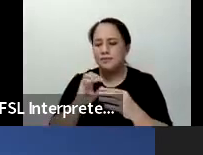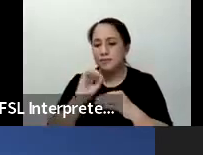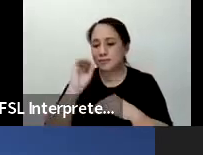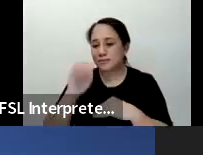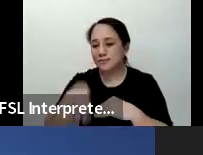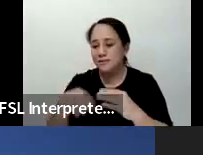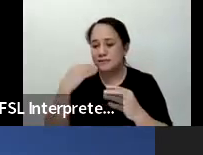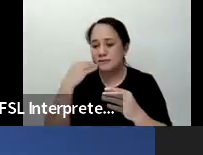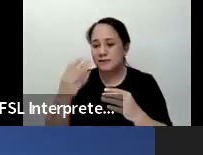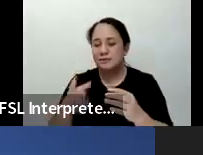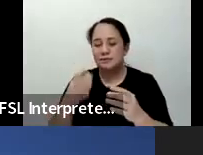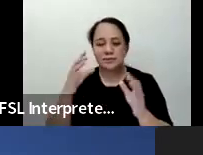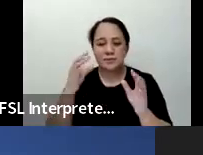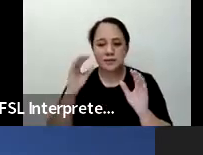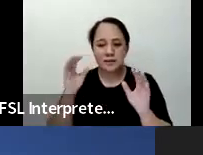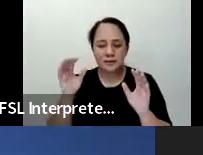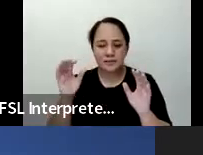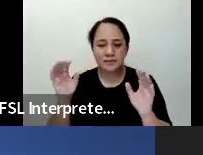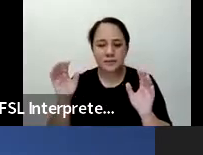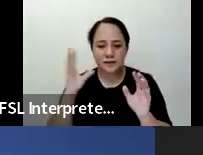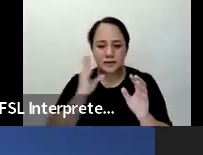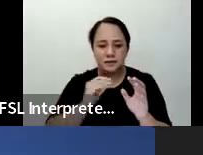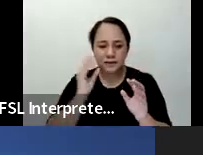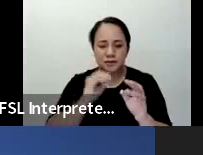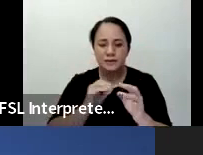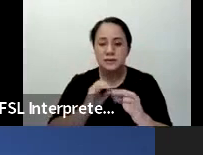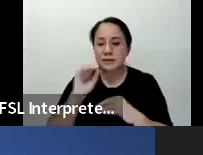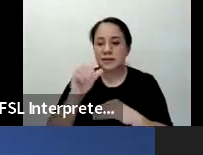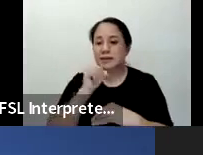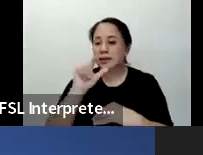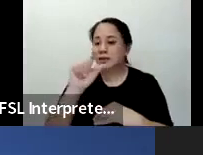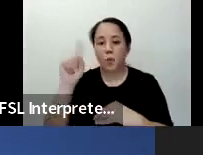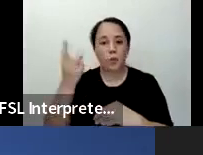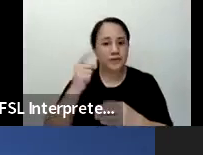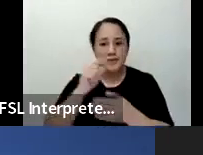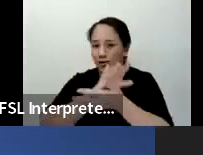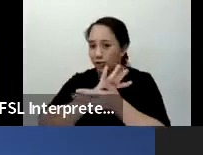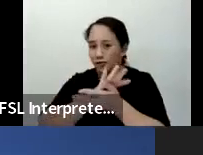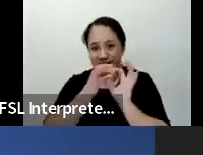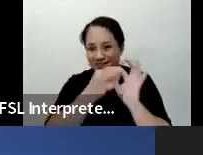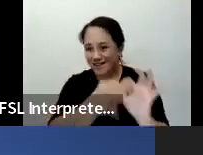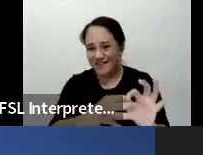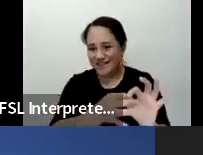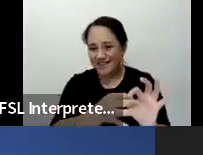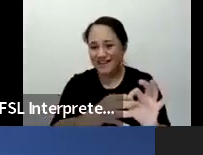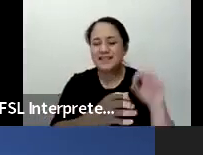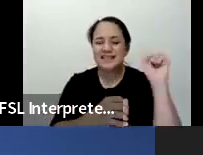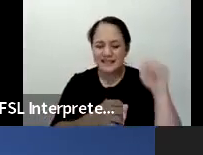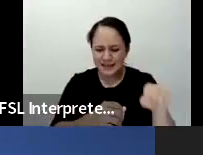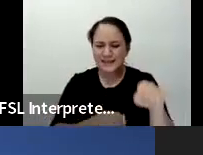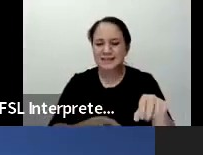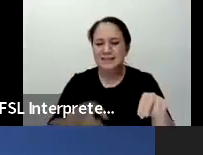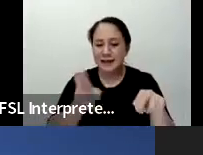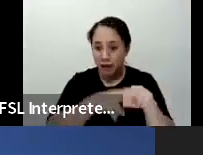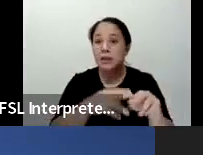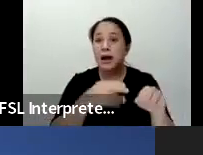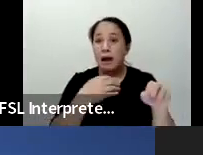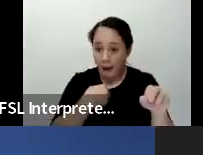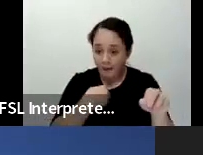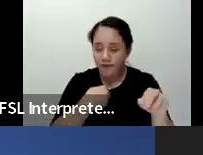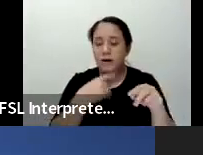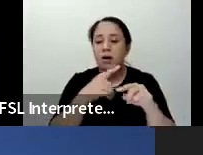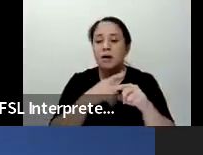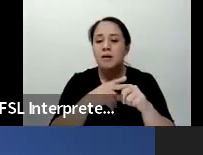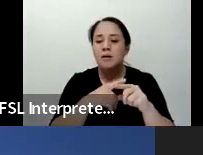country experienced. And these excess deaths is not just COVID-19 deaths. Yes, COVID-19 deaths play a part, is